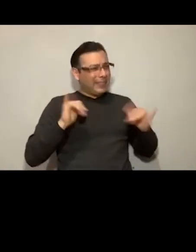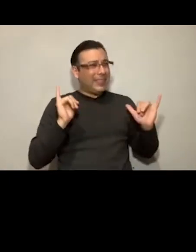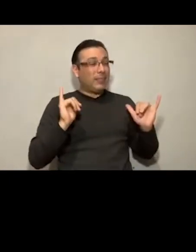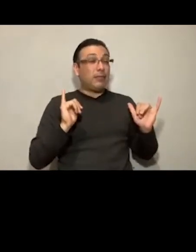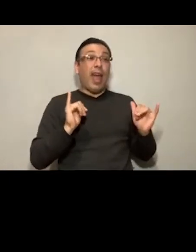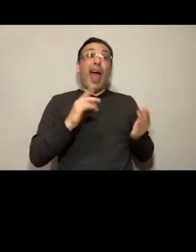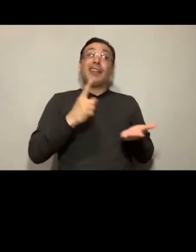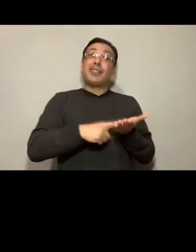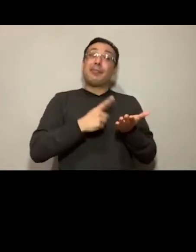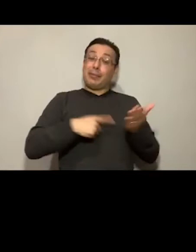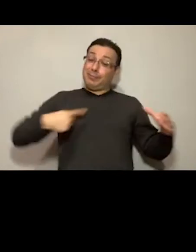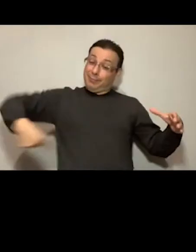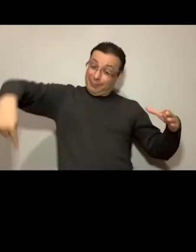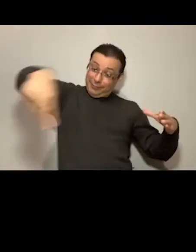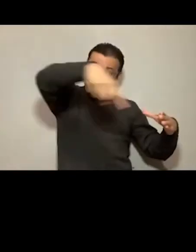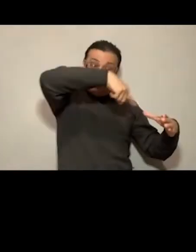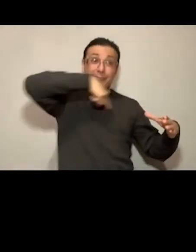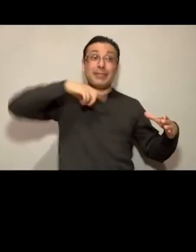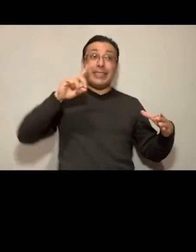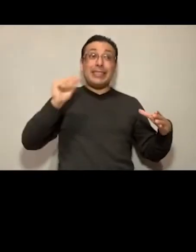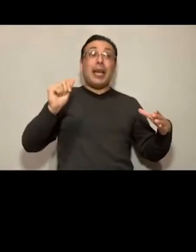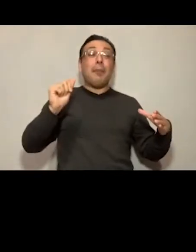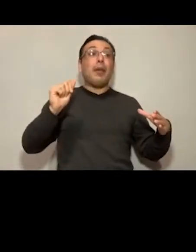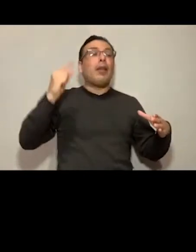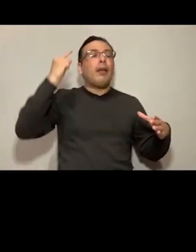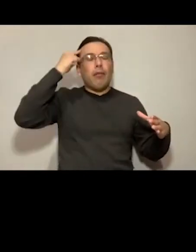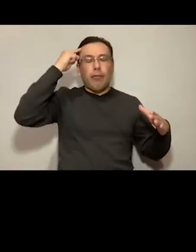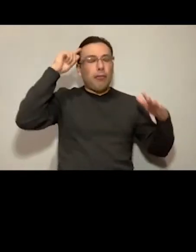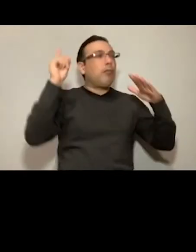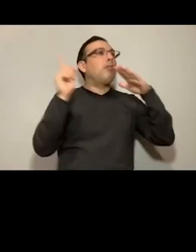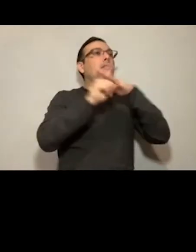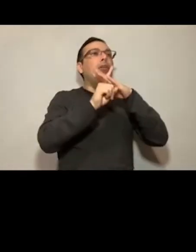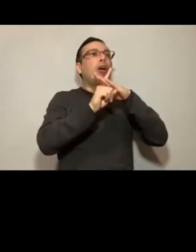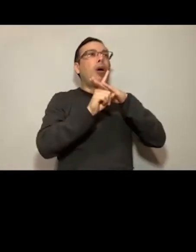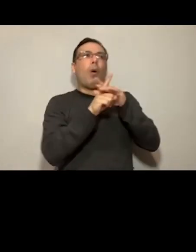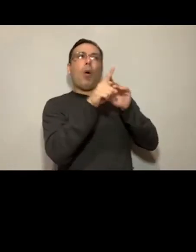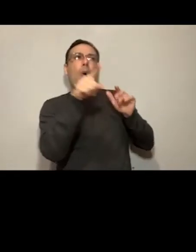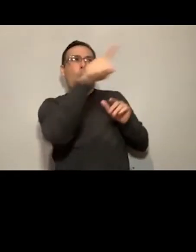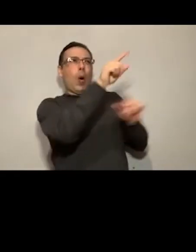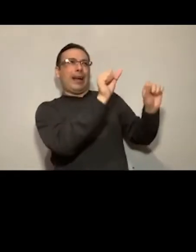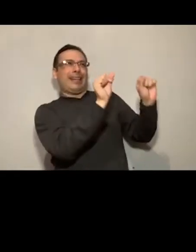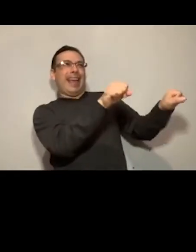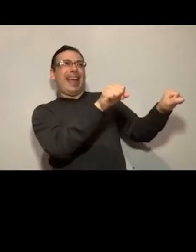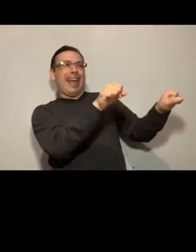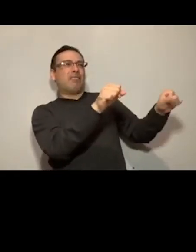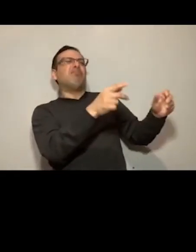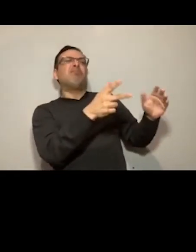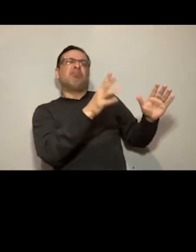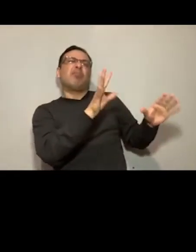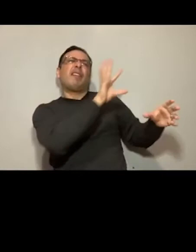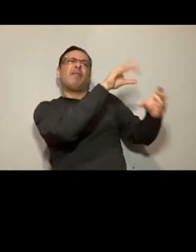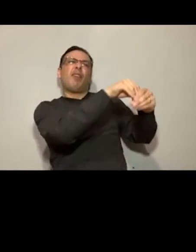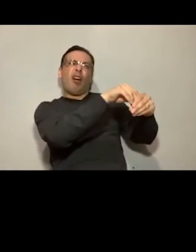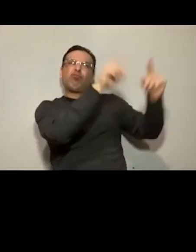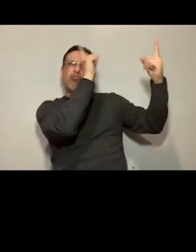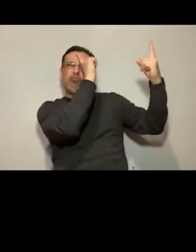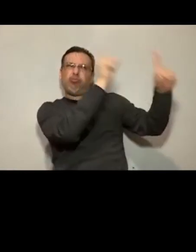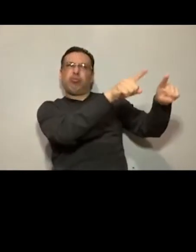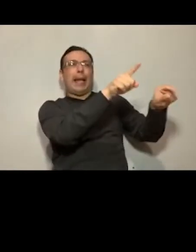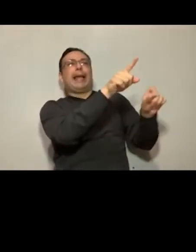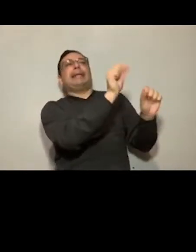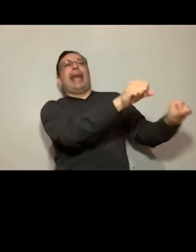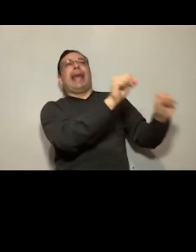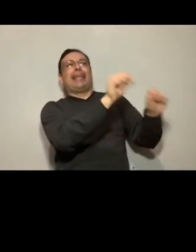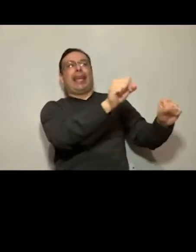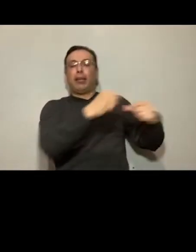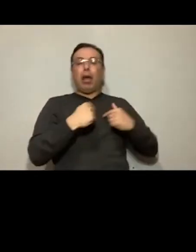own community, we try to put the same biases, this ableistic bias on ourselves, like, oh, we can't do something because that's